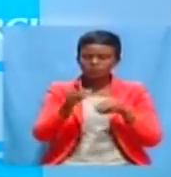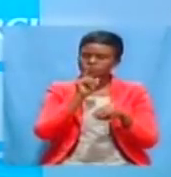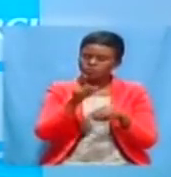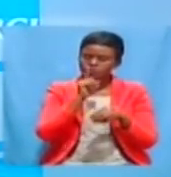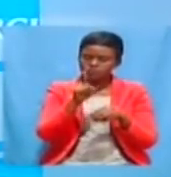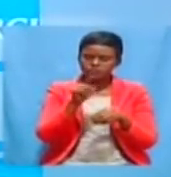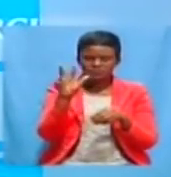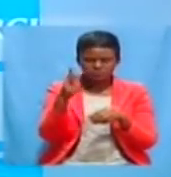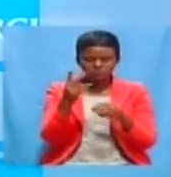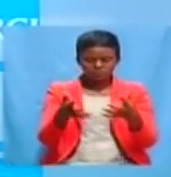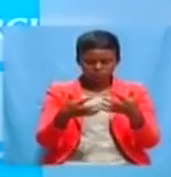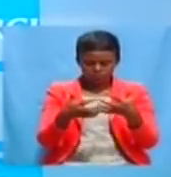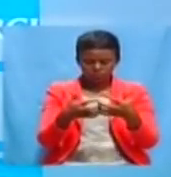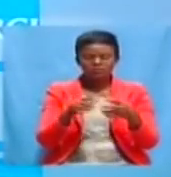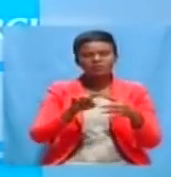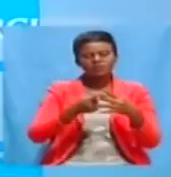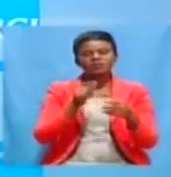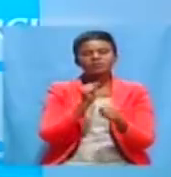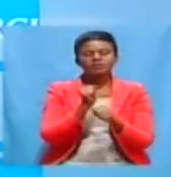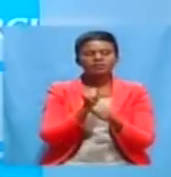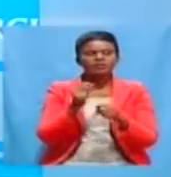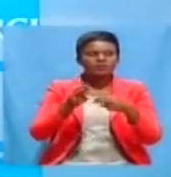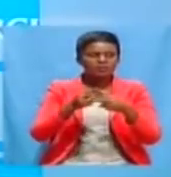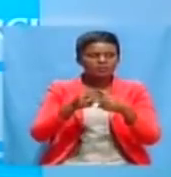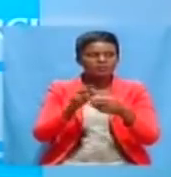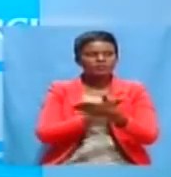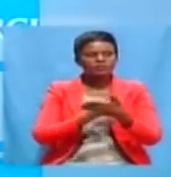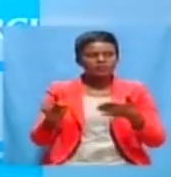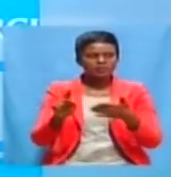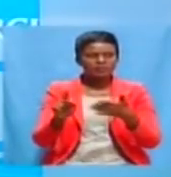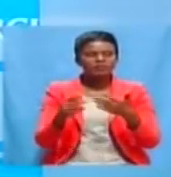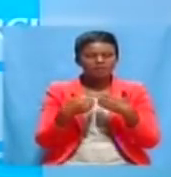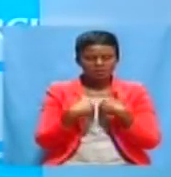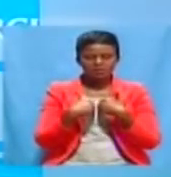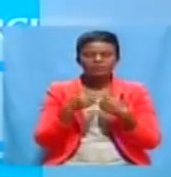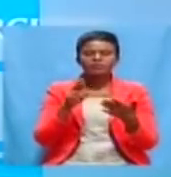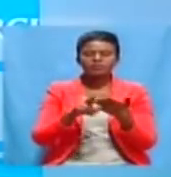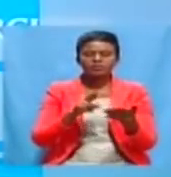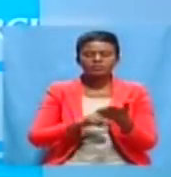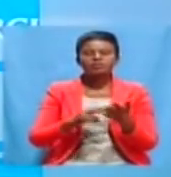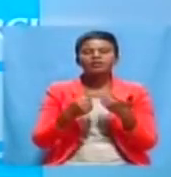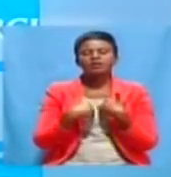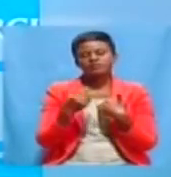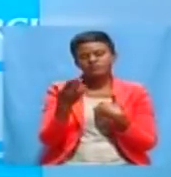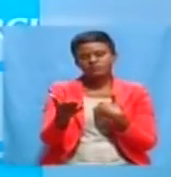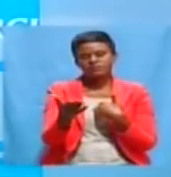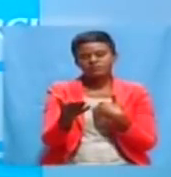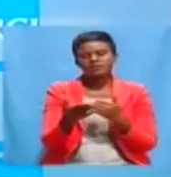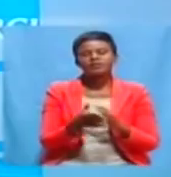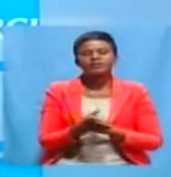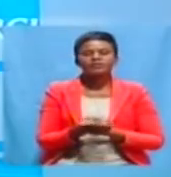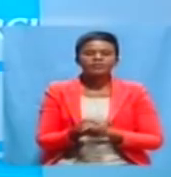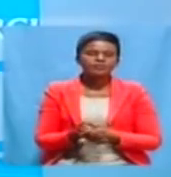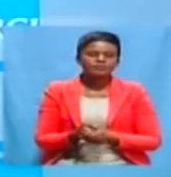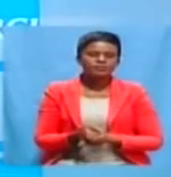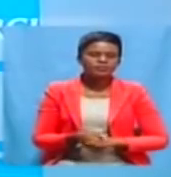the second pontoon is operational within a week. Justin Akakulubelwa now gives us the details in